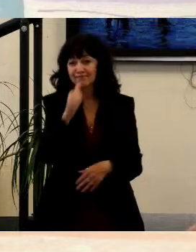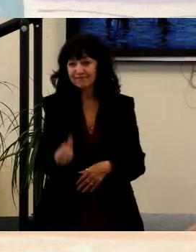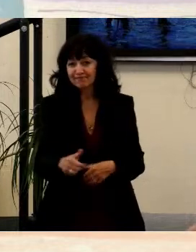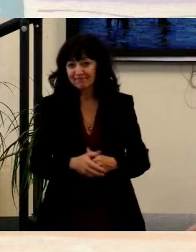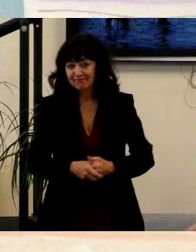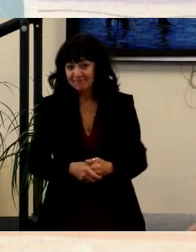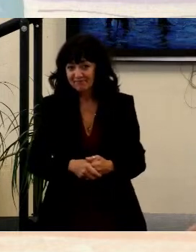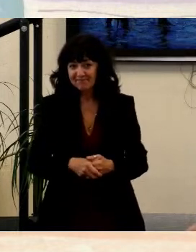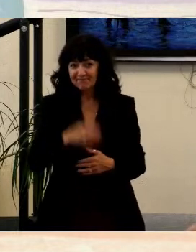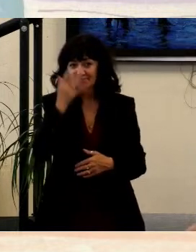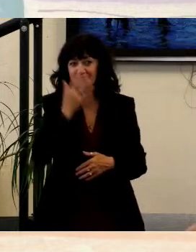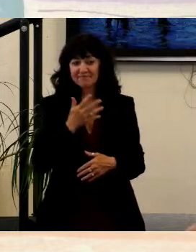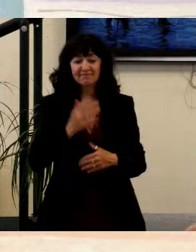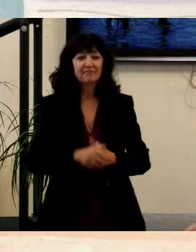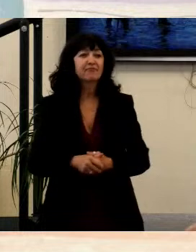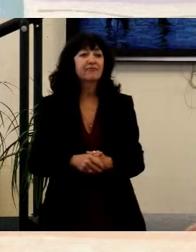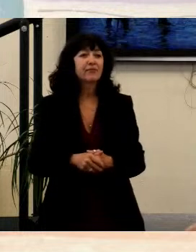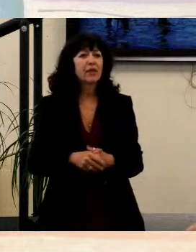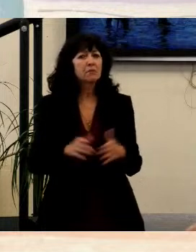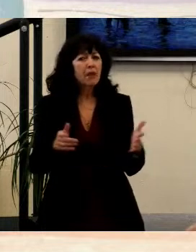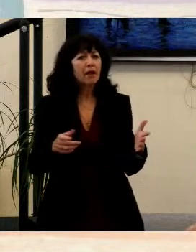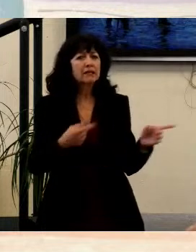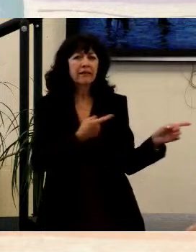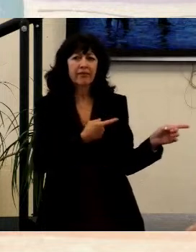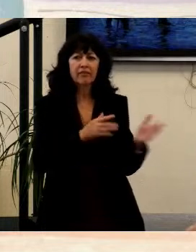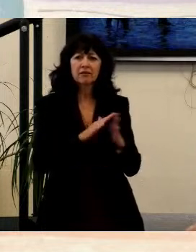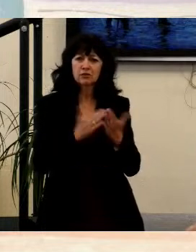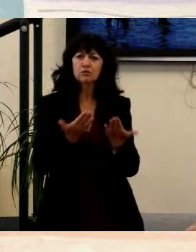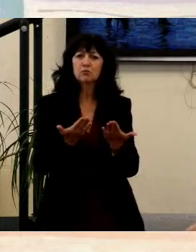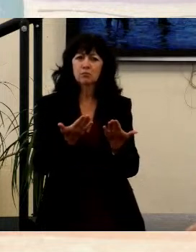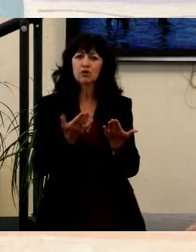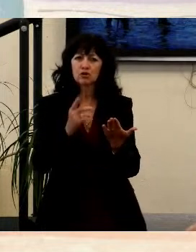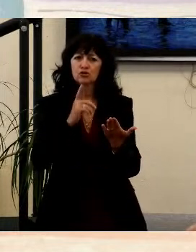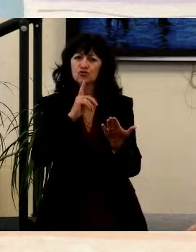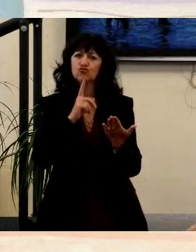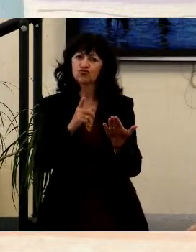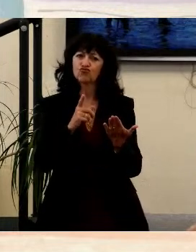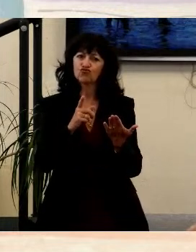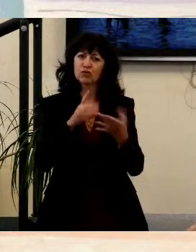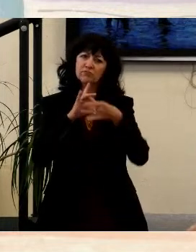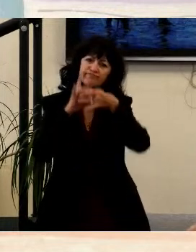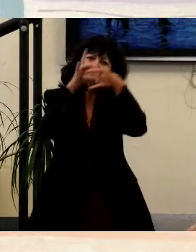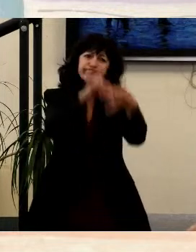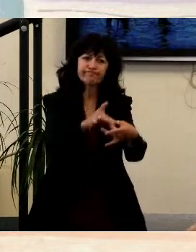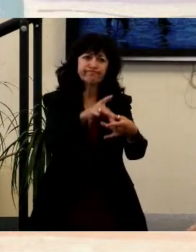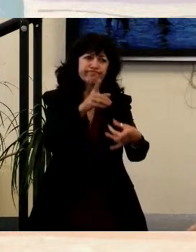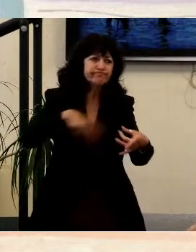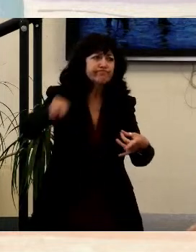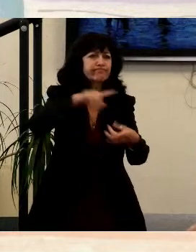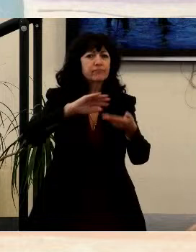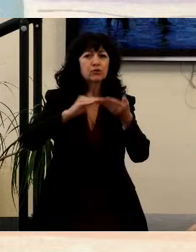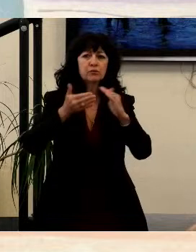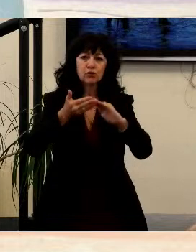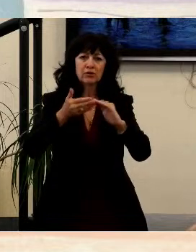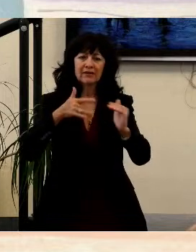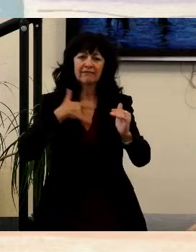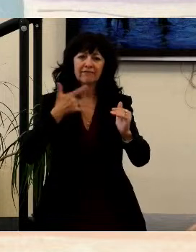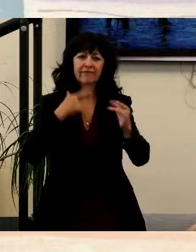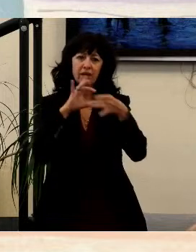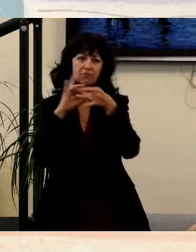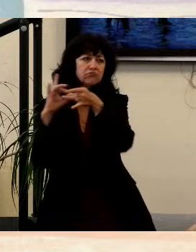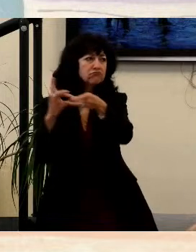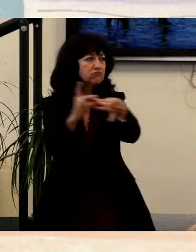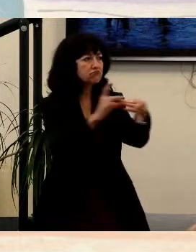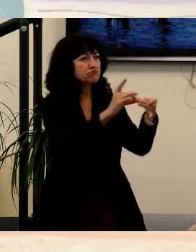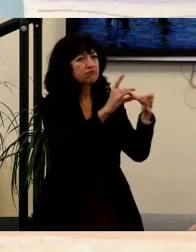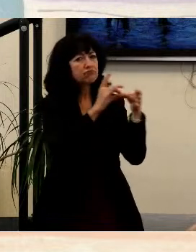every community and to send a message that we're all one and that literacy is